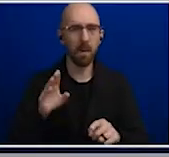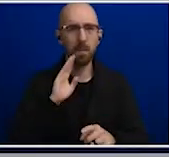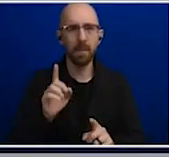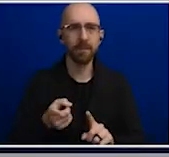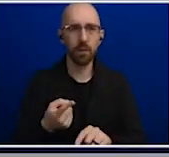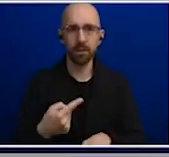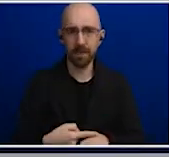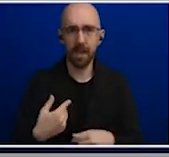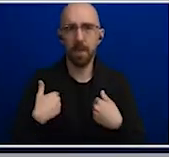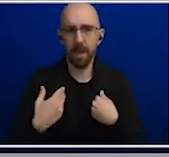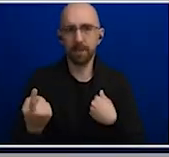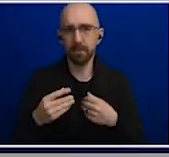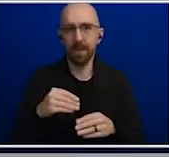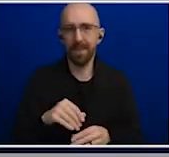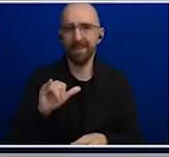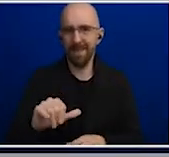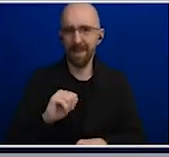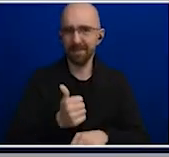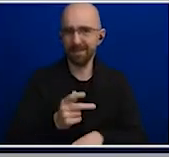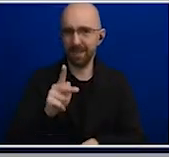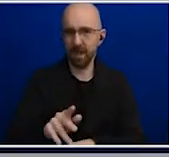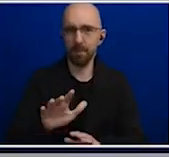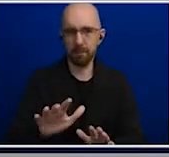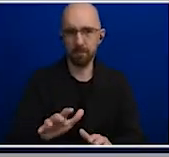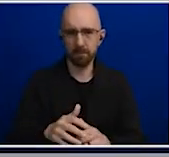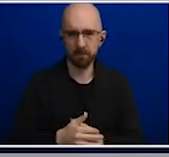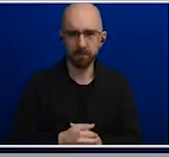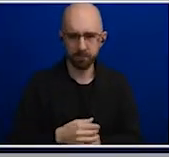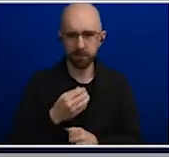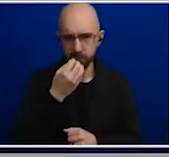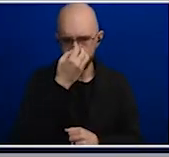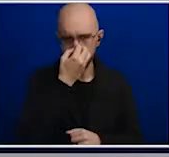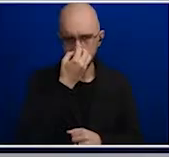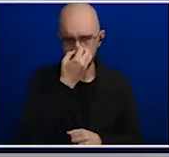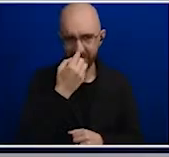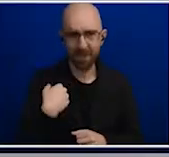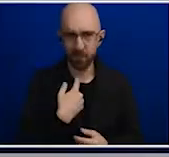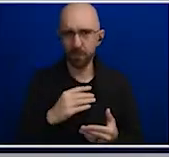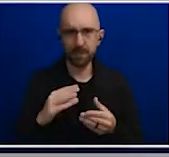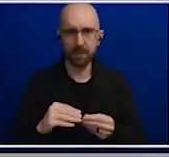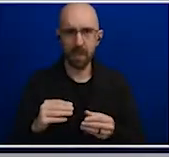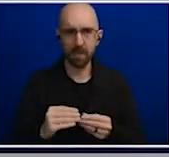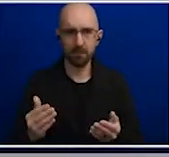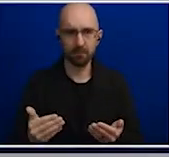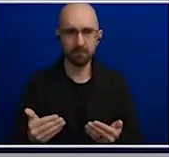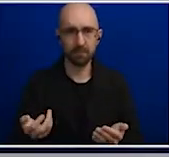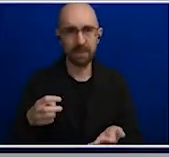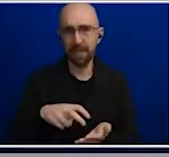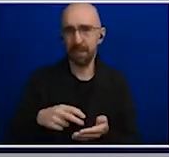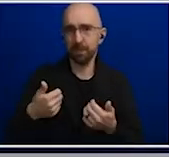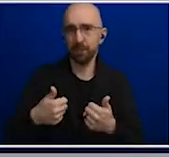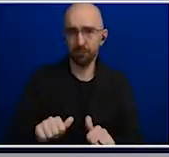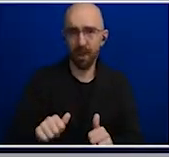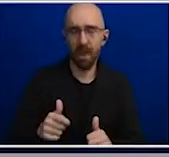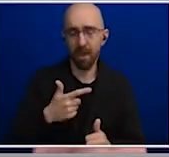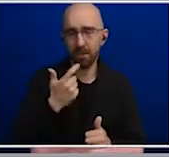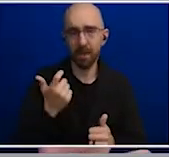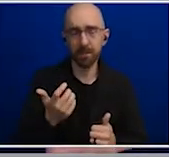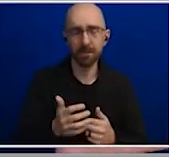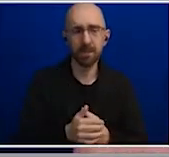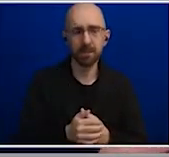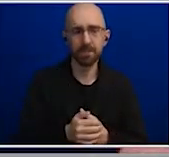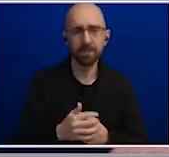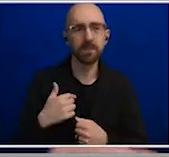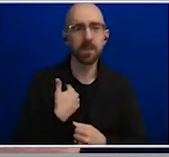this configuration that we said, let's get up and try it, because we know